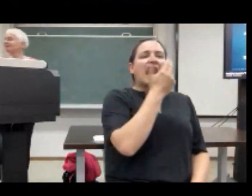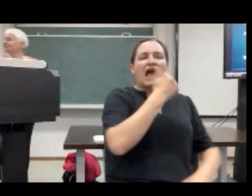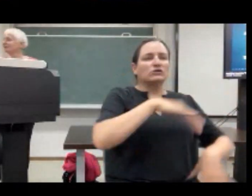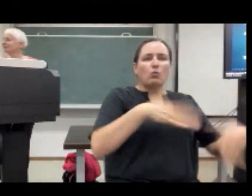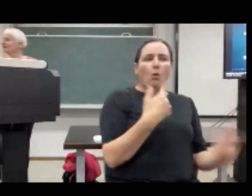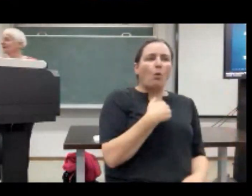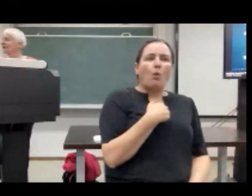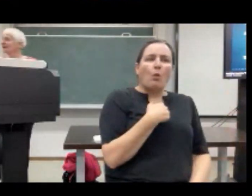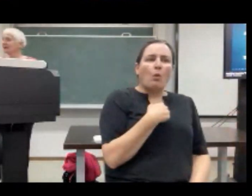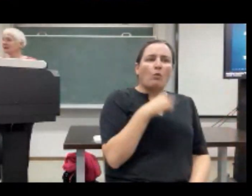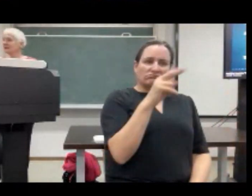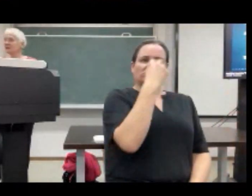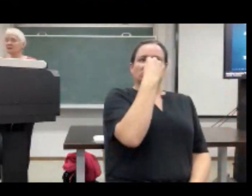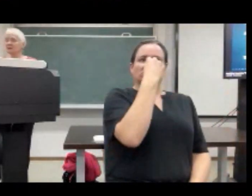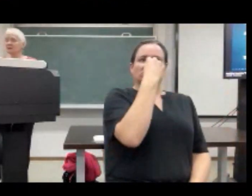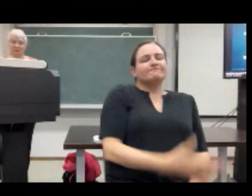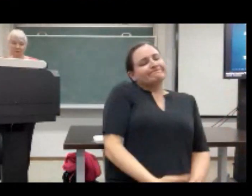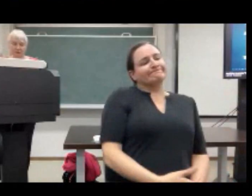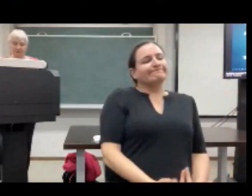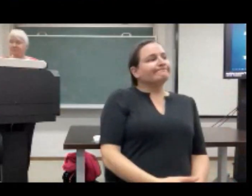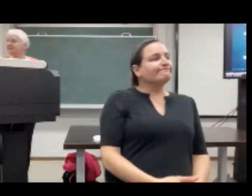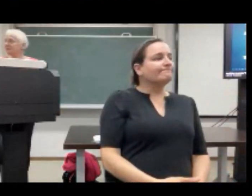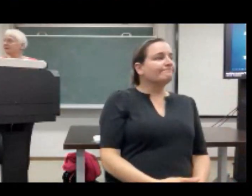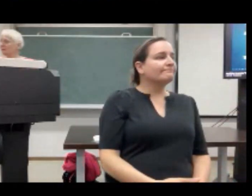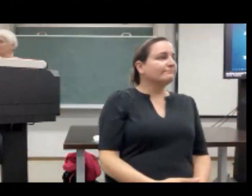anymore. Okay, so